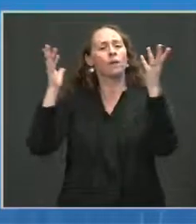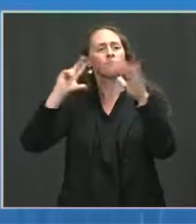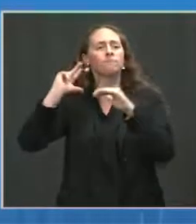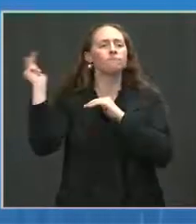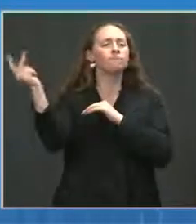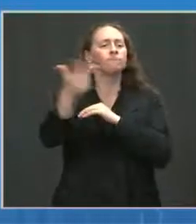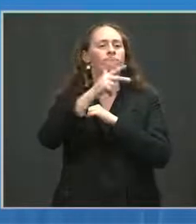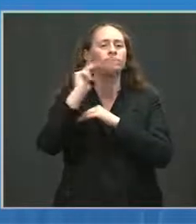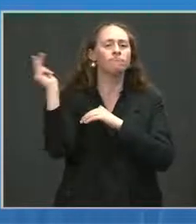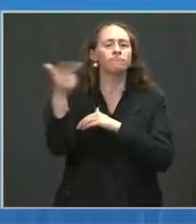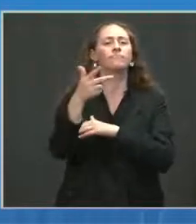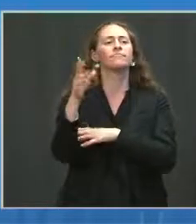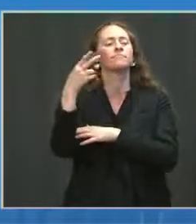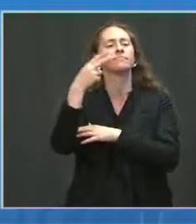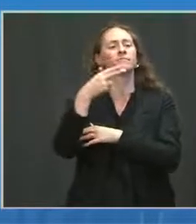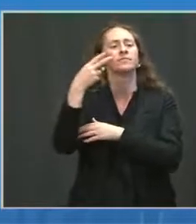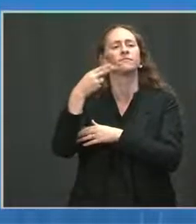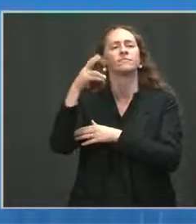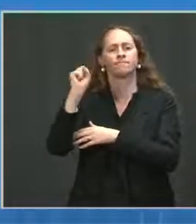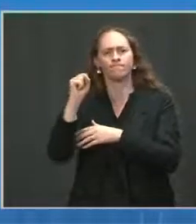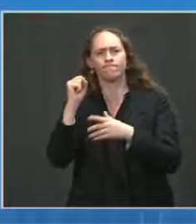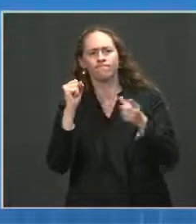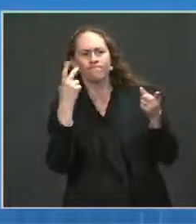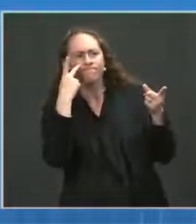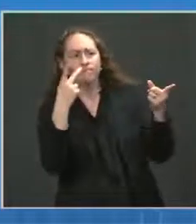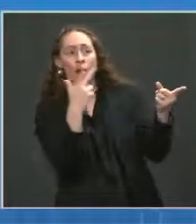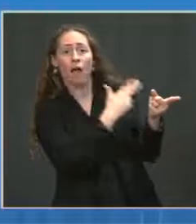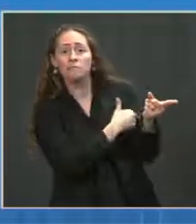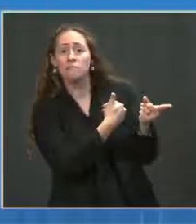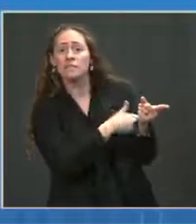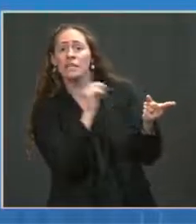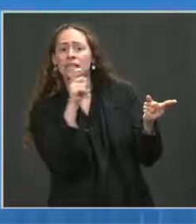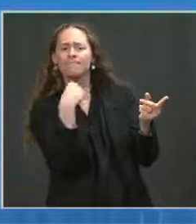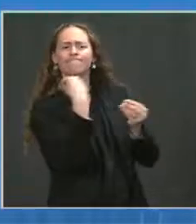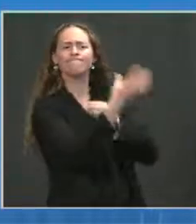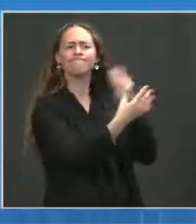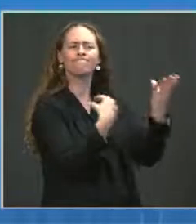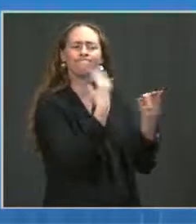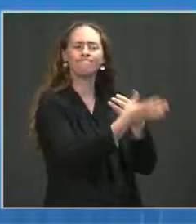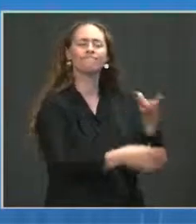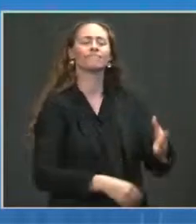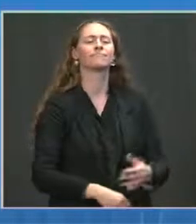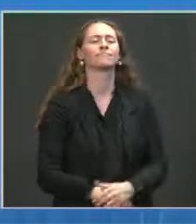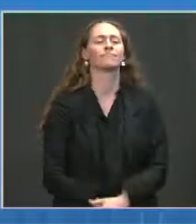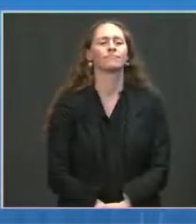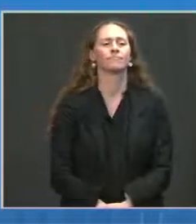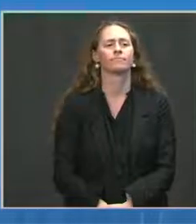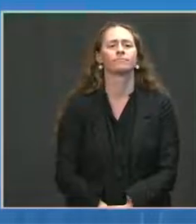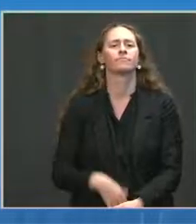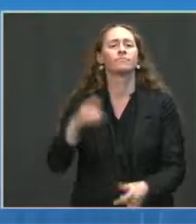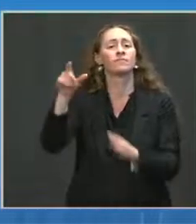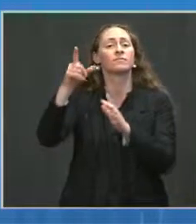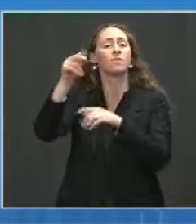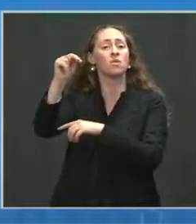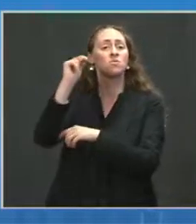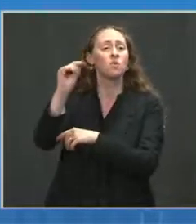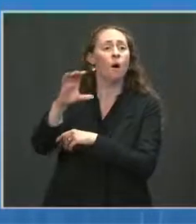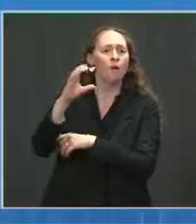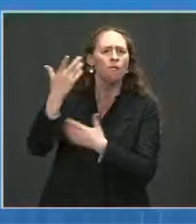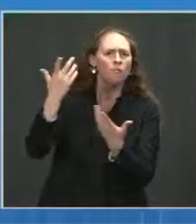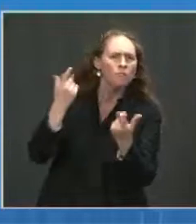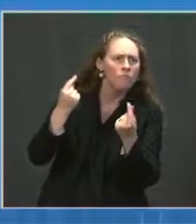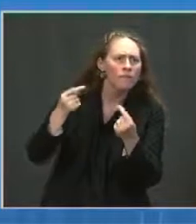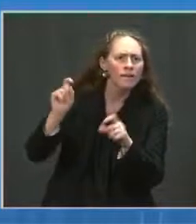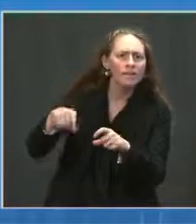needs. We're working with states like North Carolina on mobile vaccination clinics and Tennessee on public health